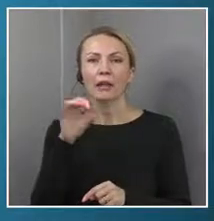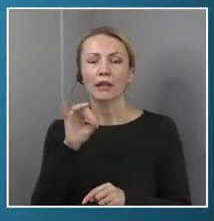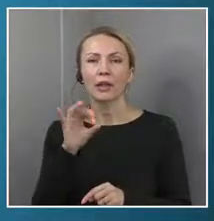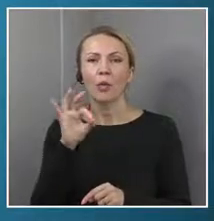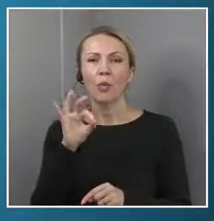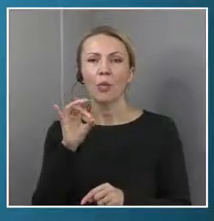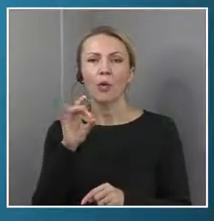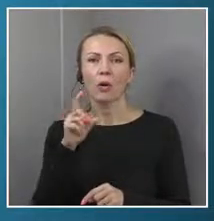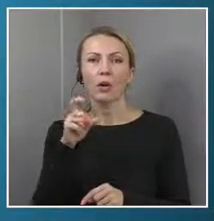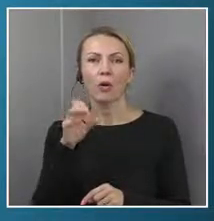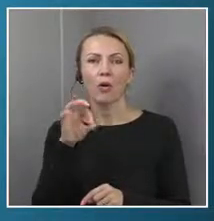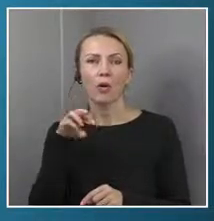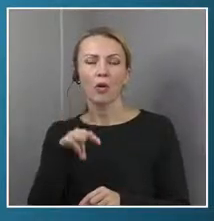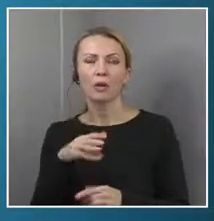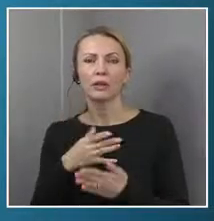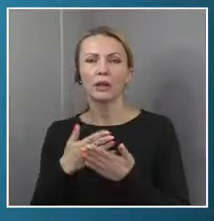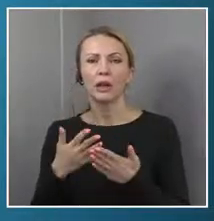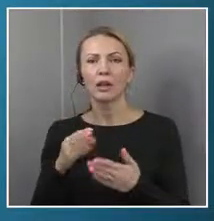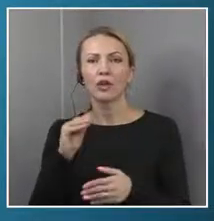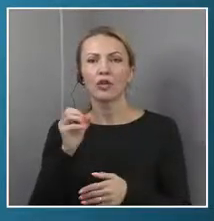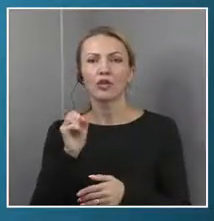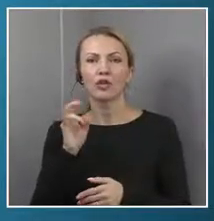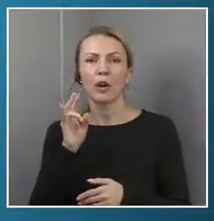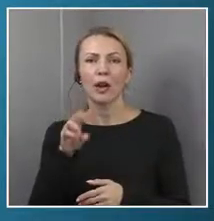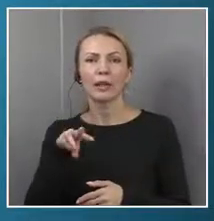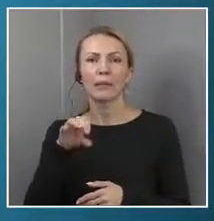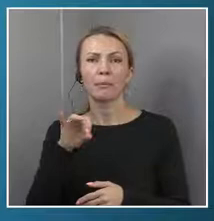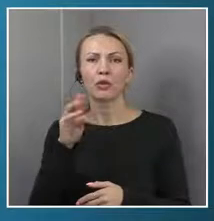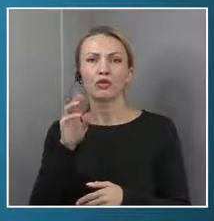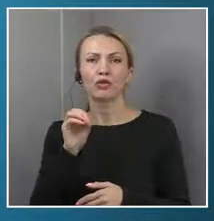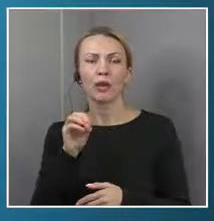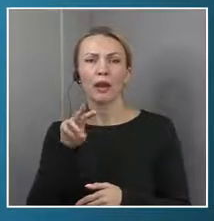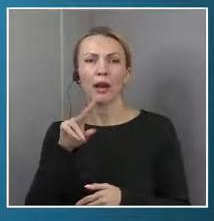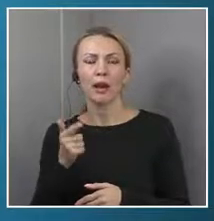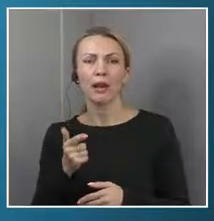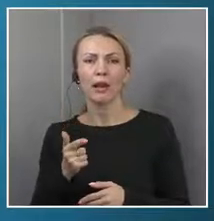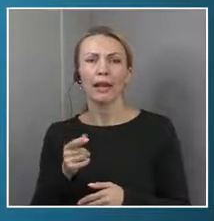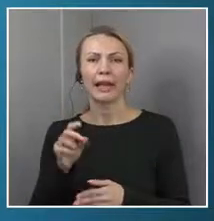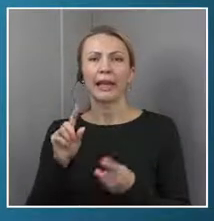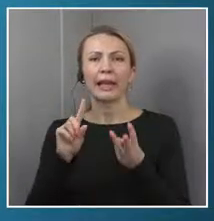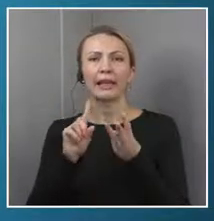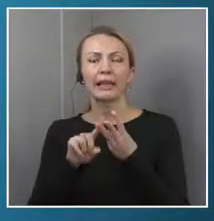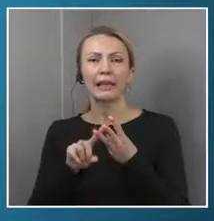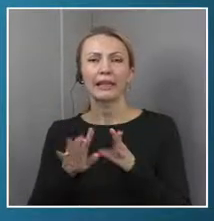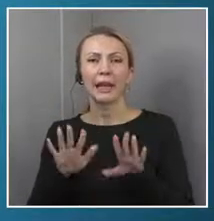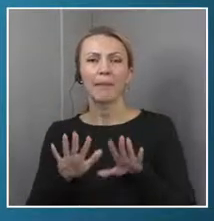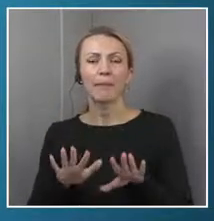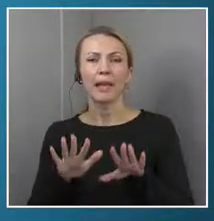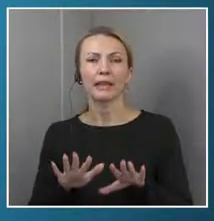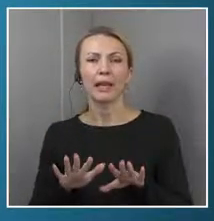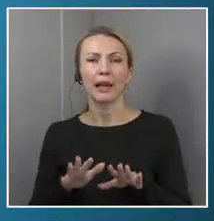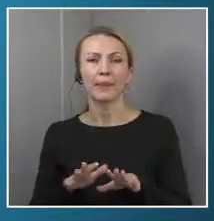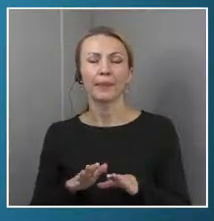Andy Warhol, Roy Lichtenstein, Hockney, Rothko.